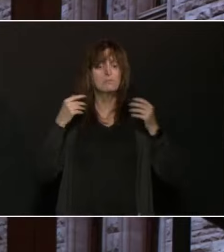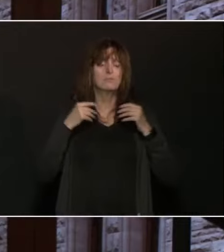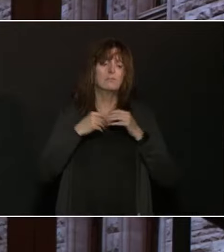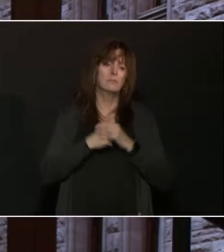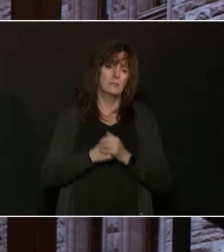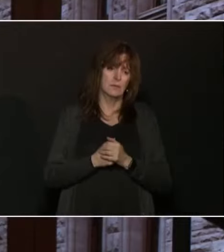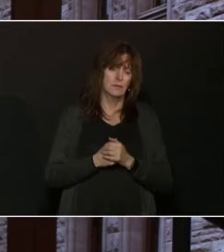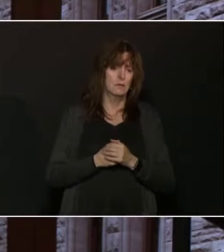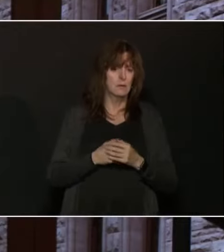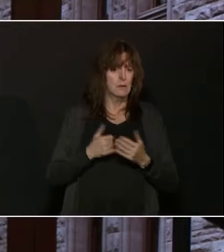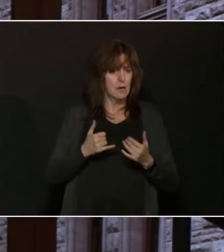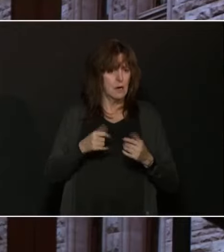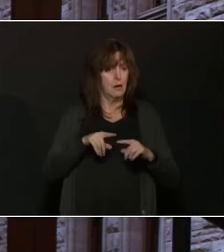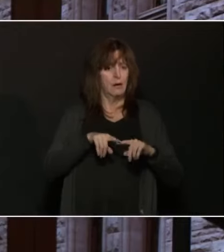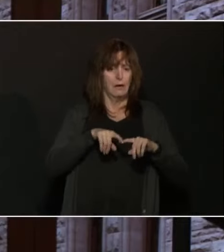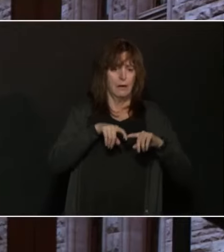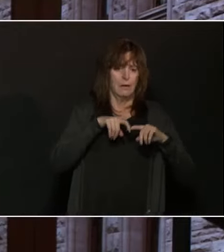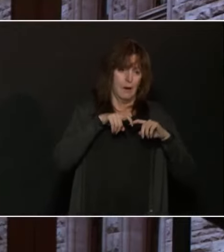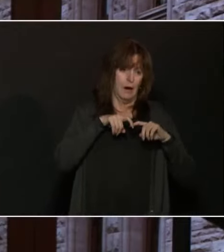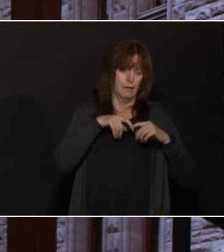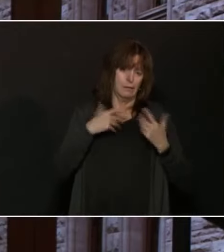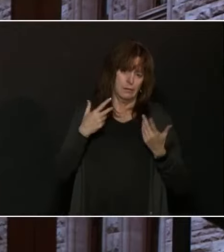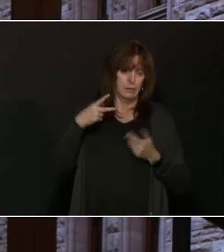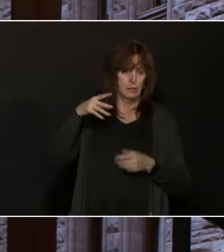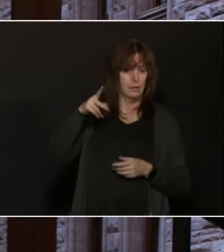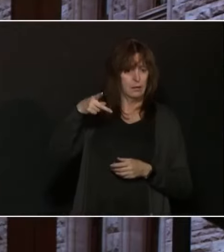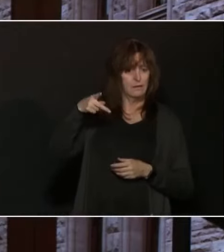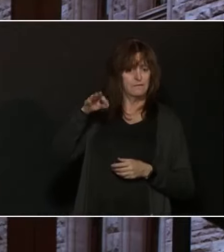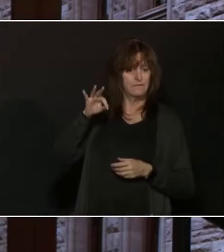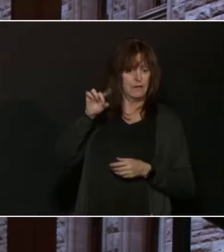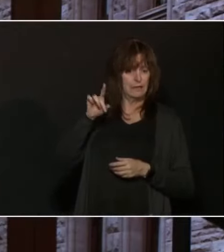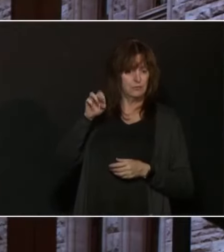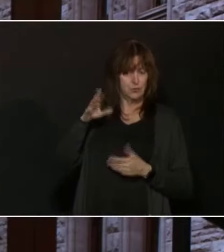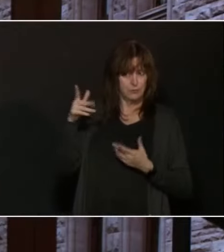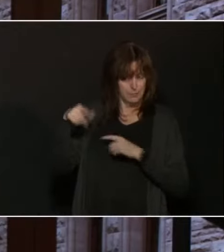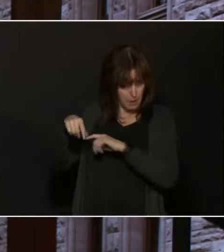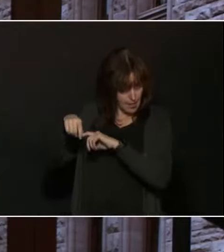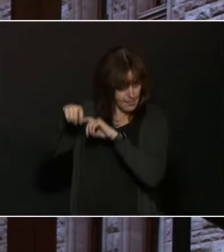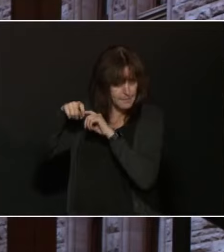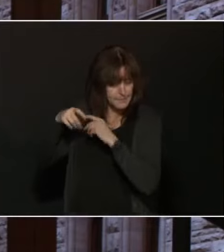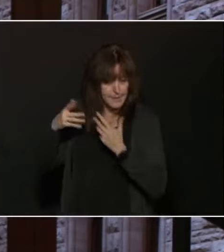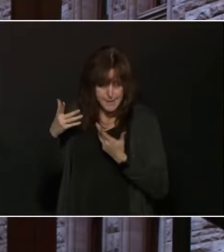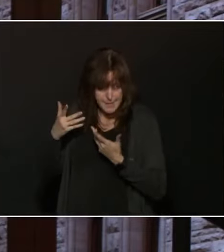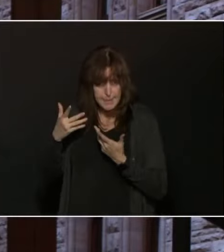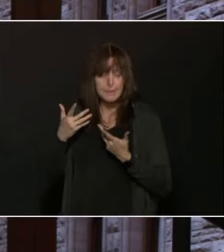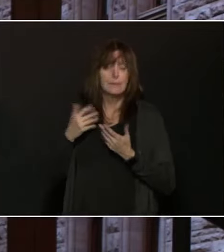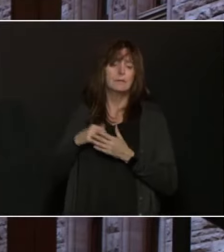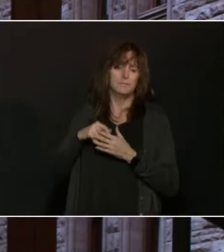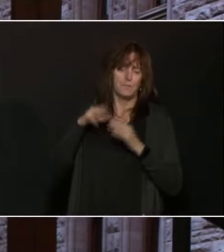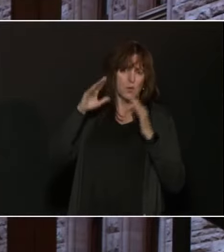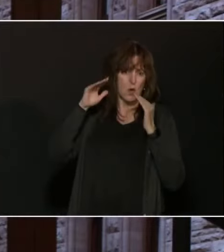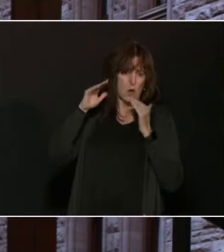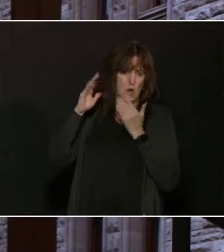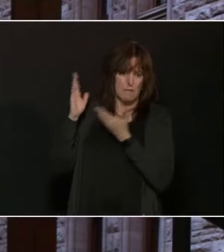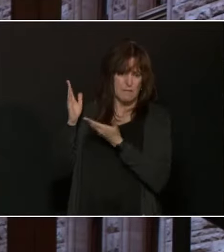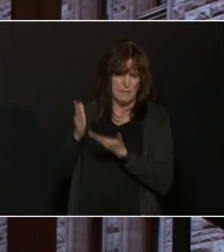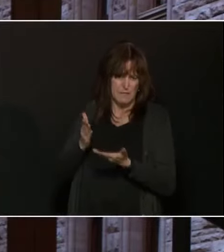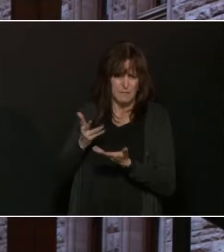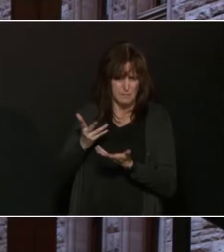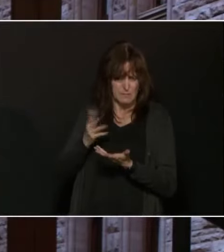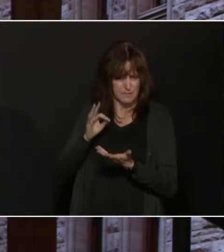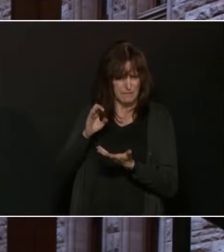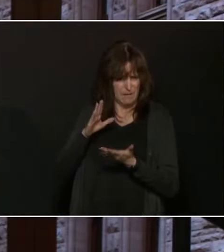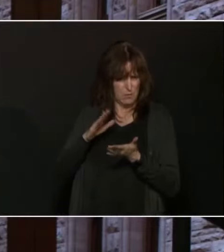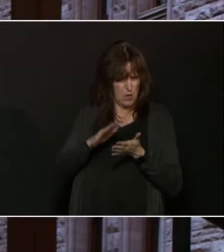a bit with the Pfizer delay, and we're hoping to pick back up on that around the 15th of February. We're getting some coming in. We still